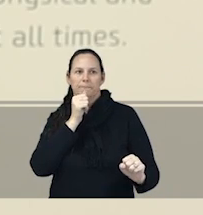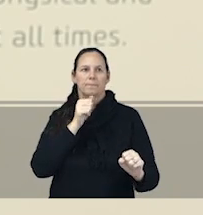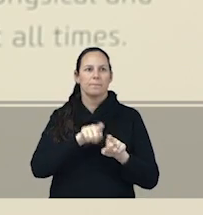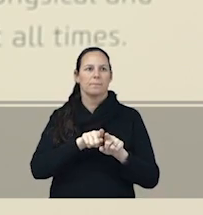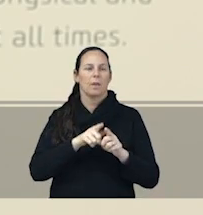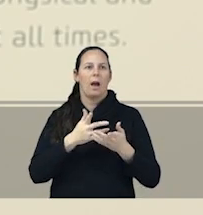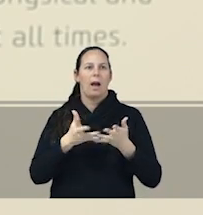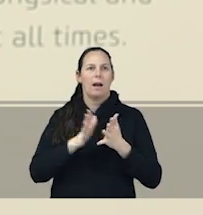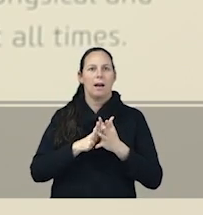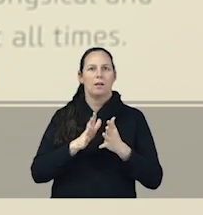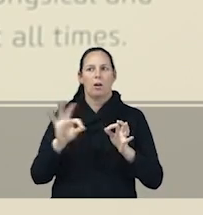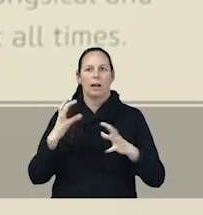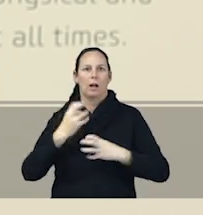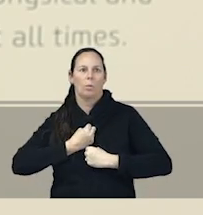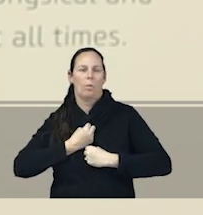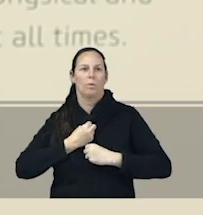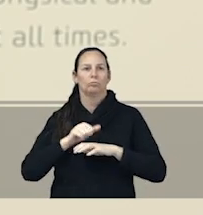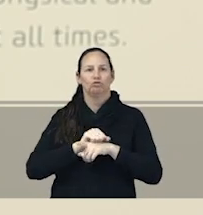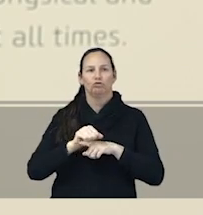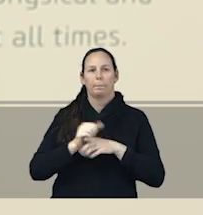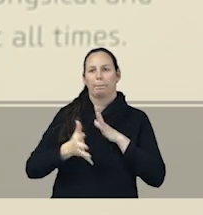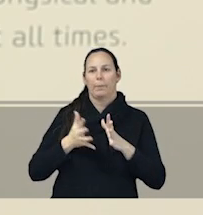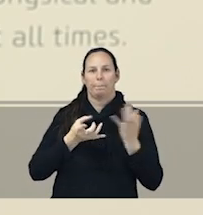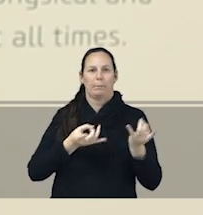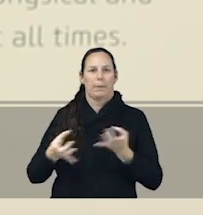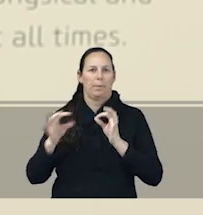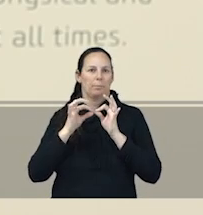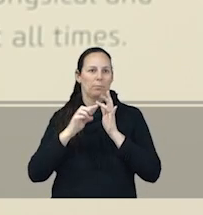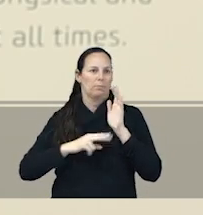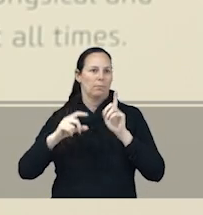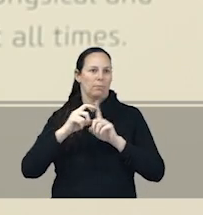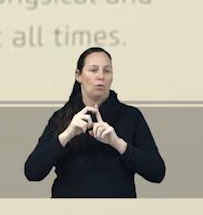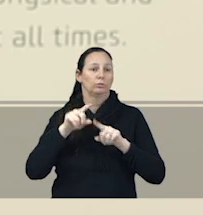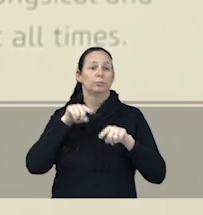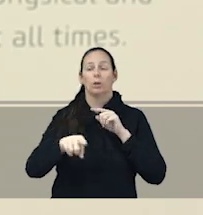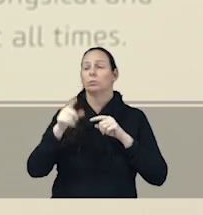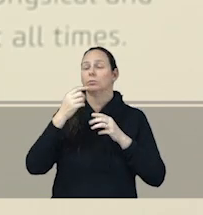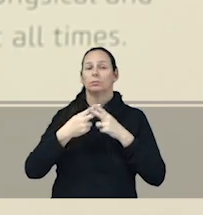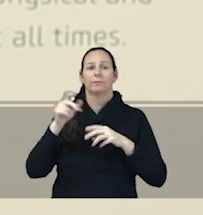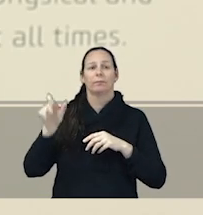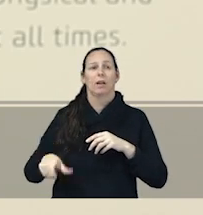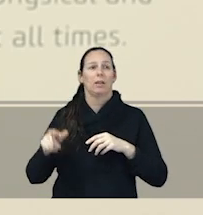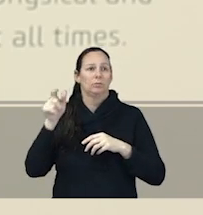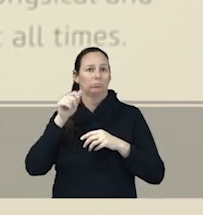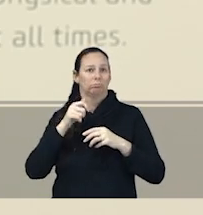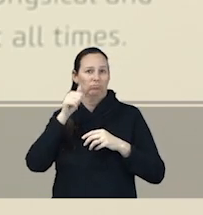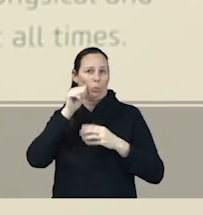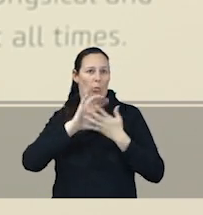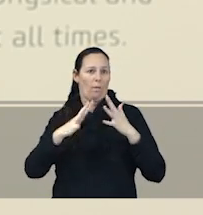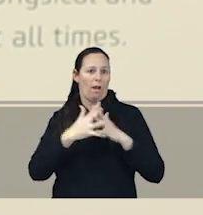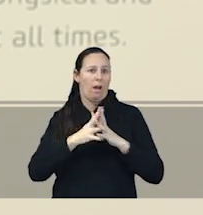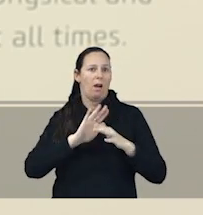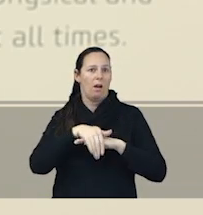to silence the child so they can continue to do it or they don't get caught. And that's where grooming comes in. Most sex offenders are well aware of